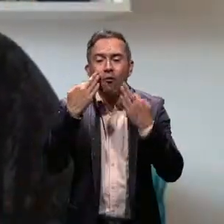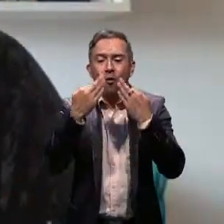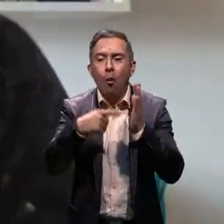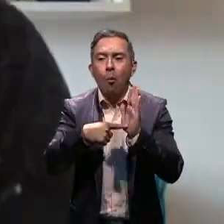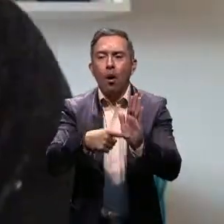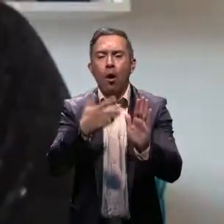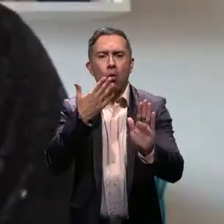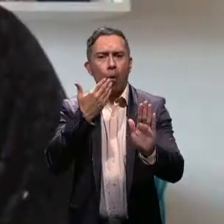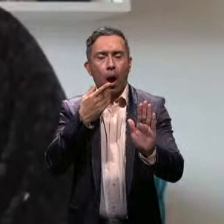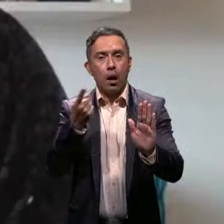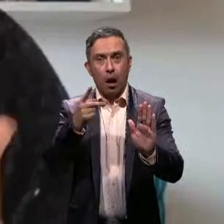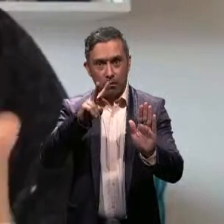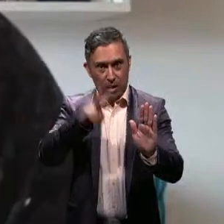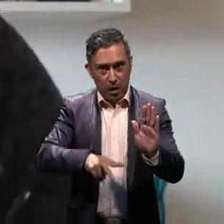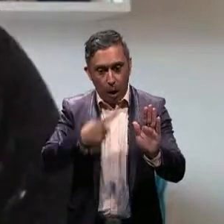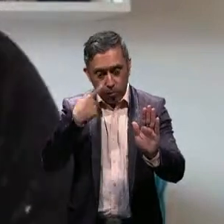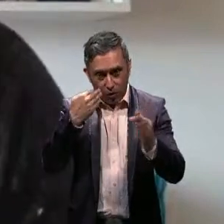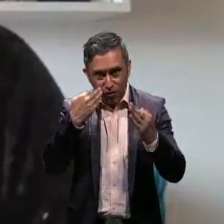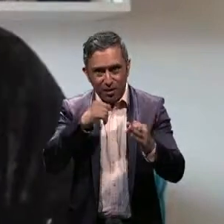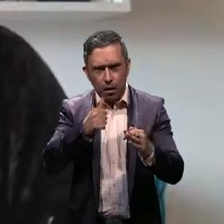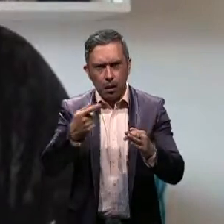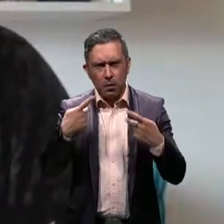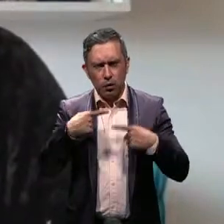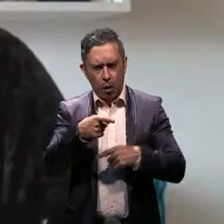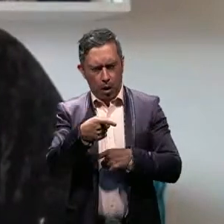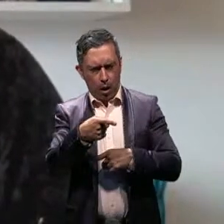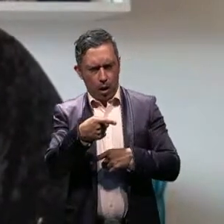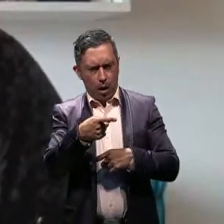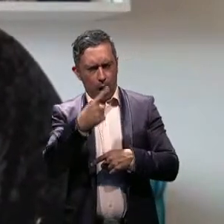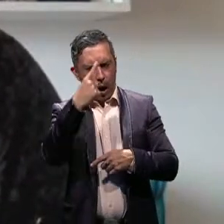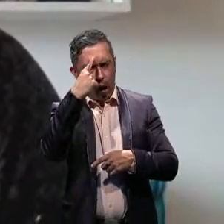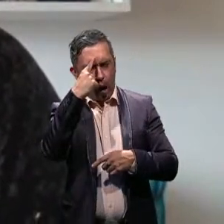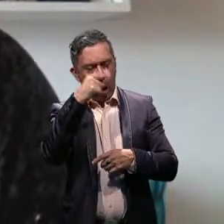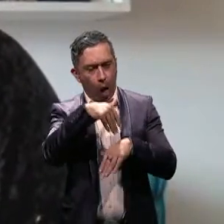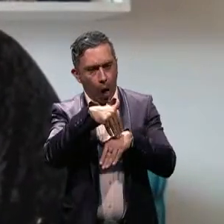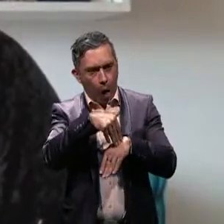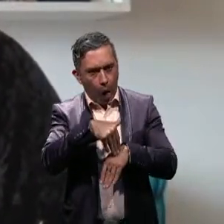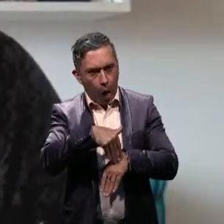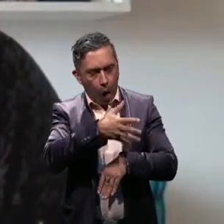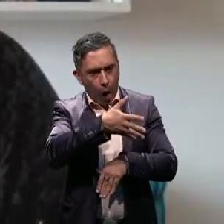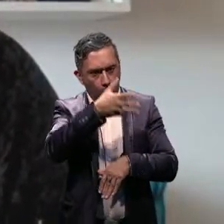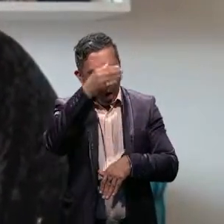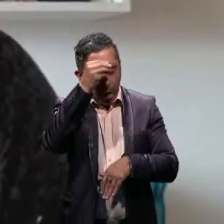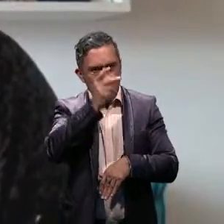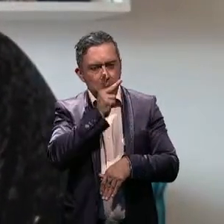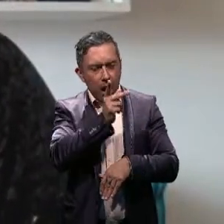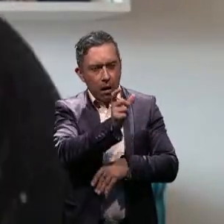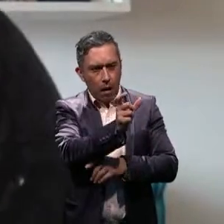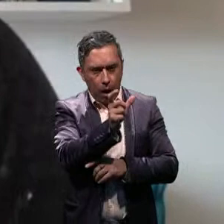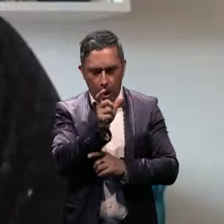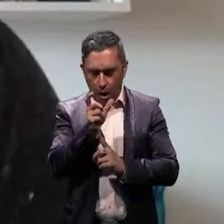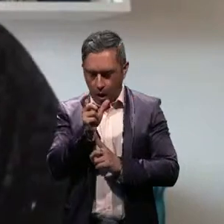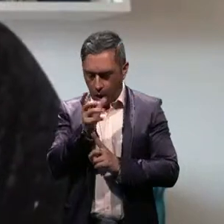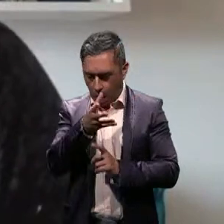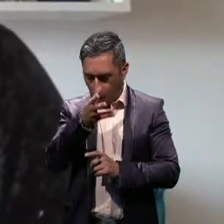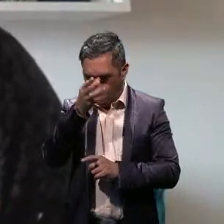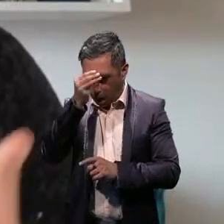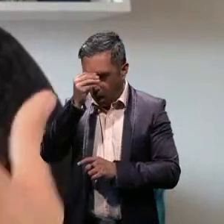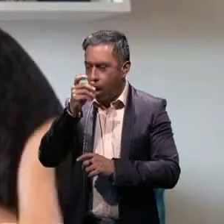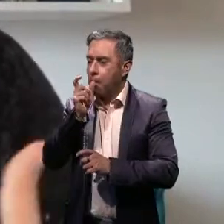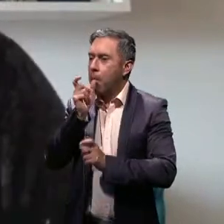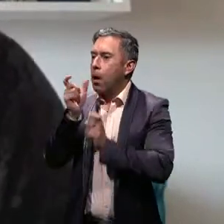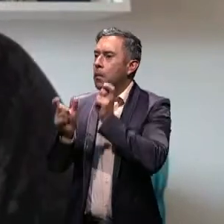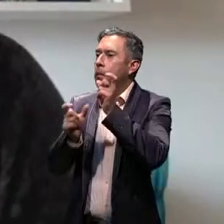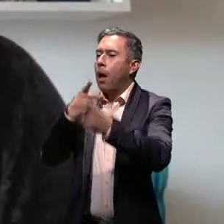without any rigor. And so people begin to use this statement in